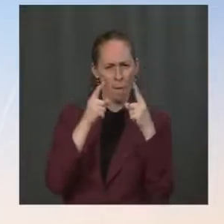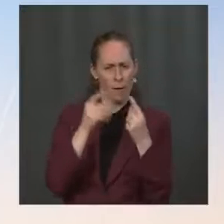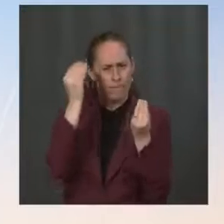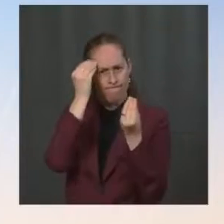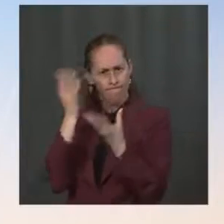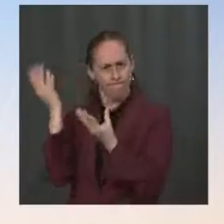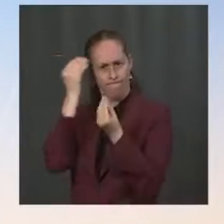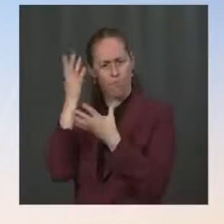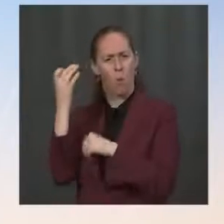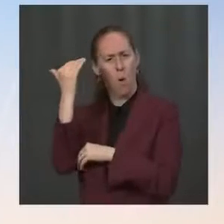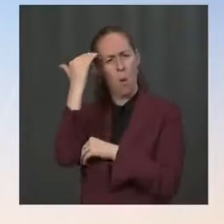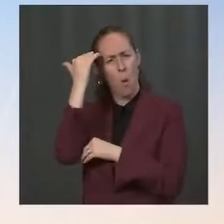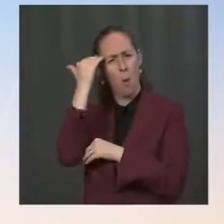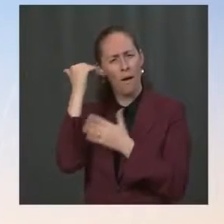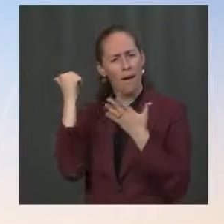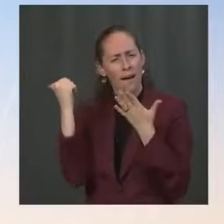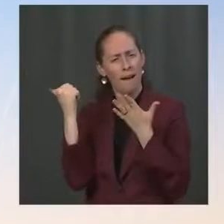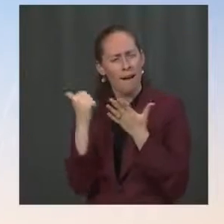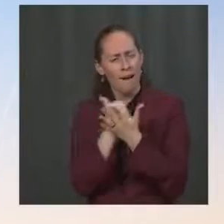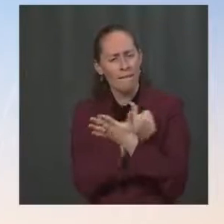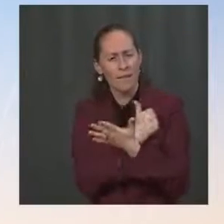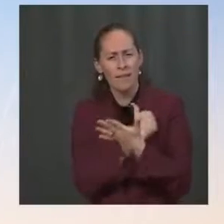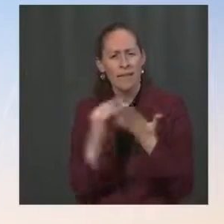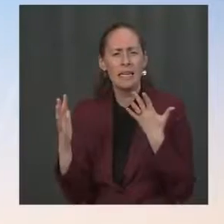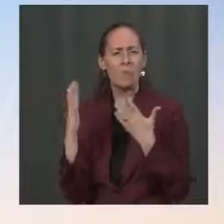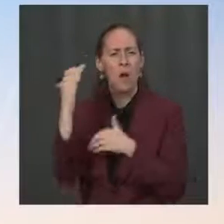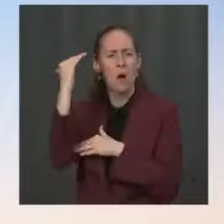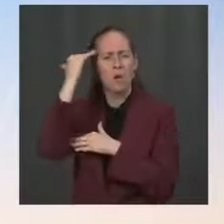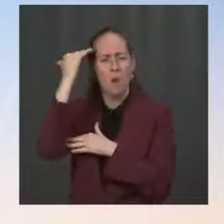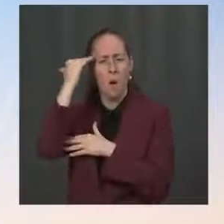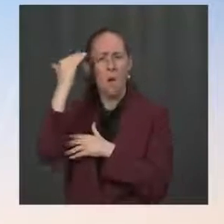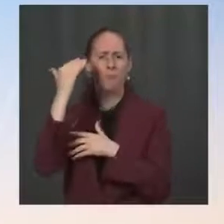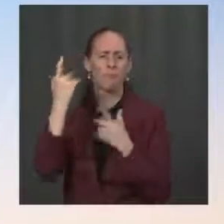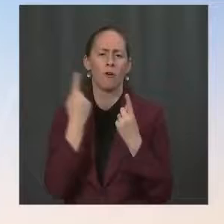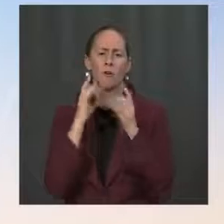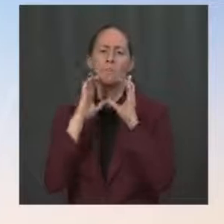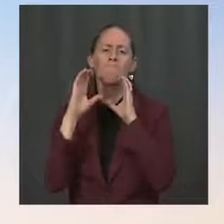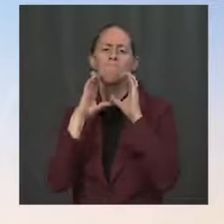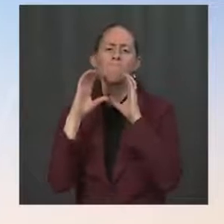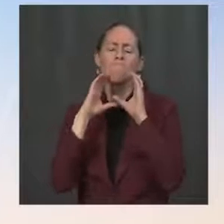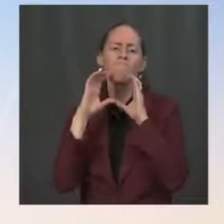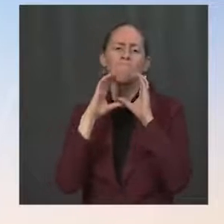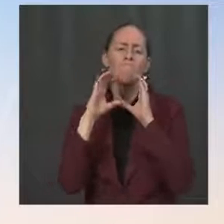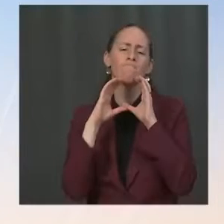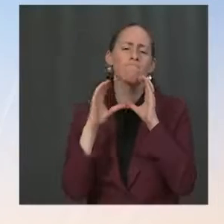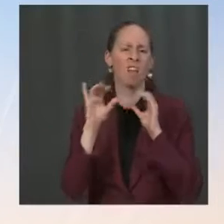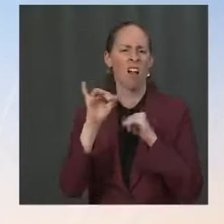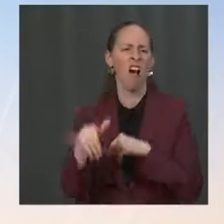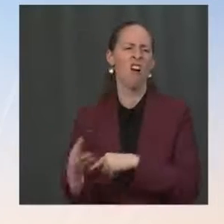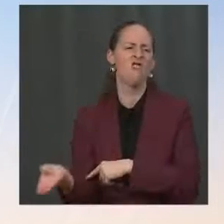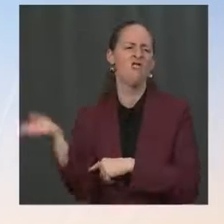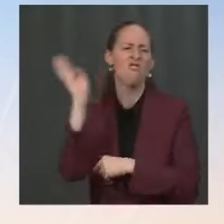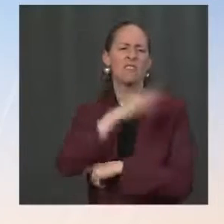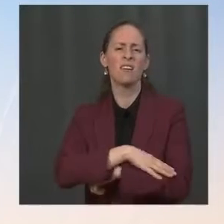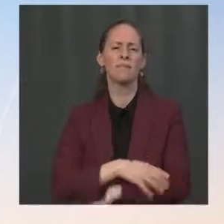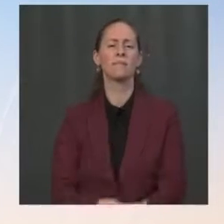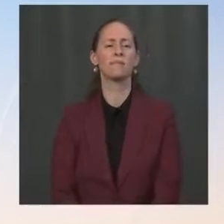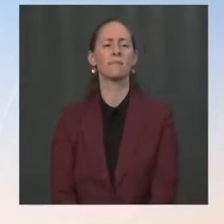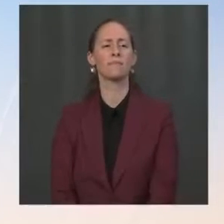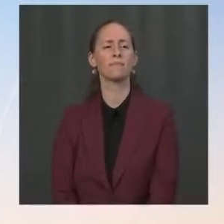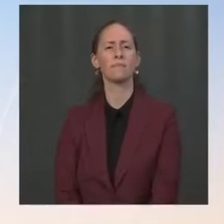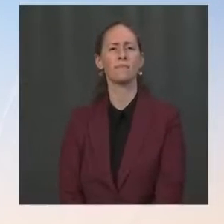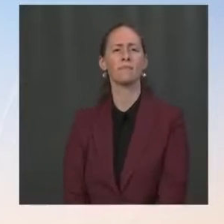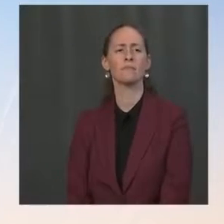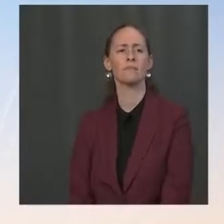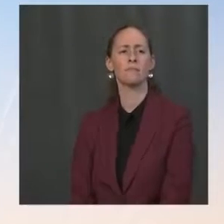why he's been in constant contact with members of his national security team. Sorry, just quickly, can you confirm the reports that it is now 13 U.S. service members